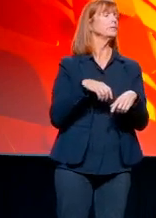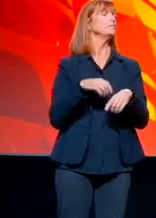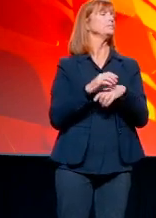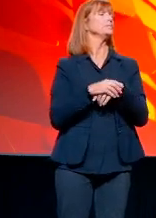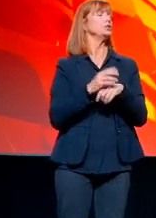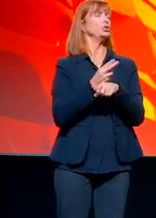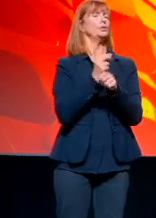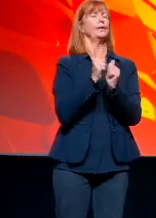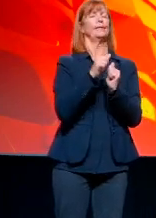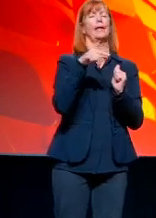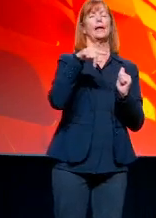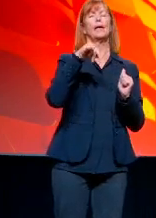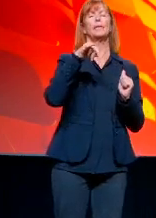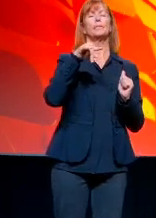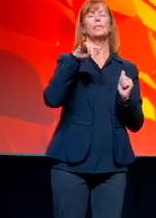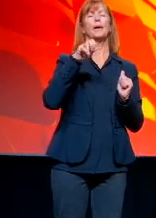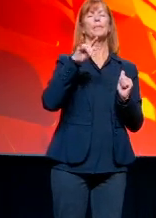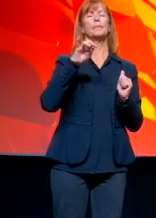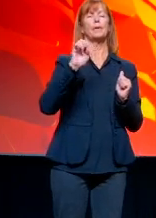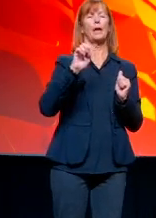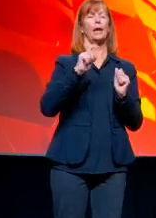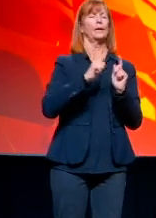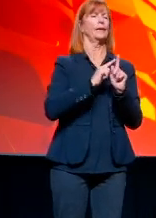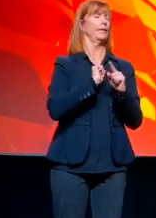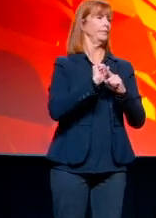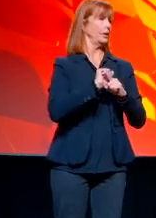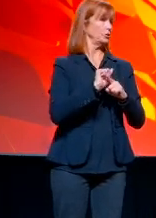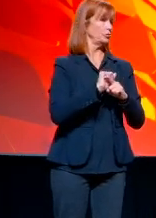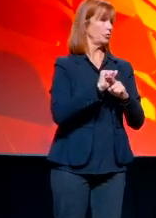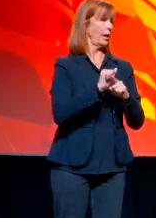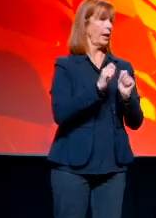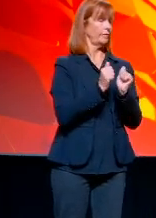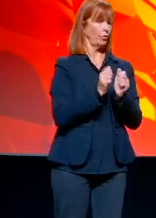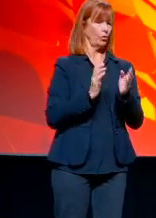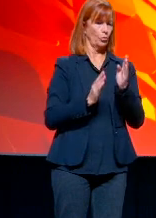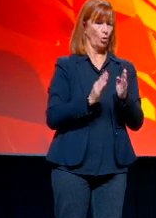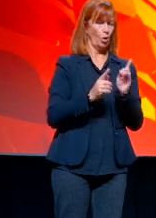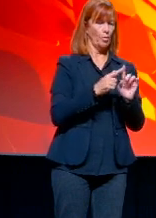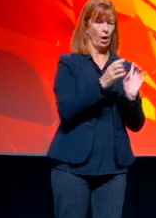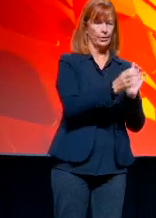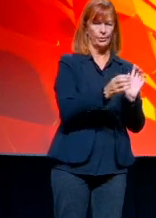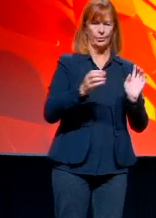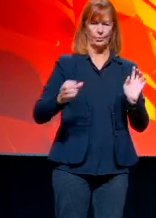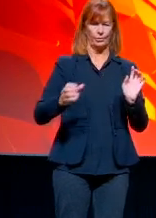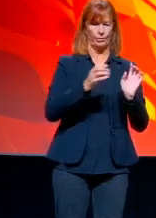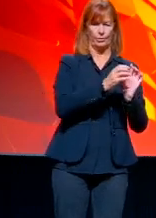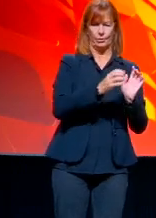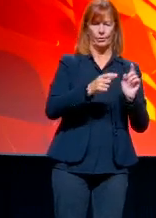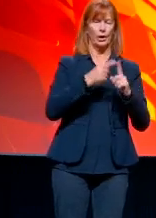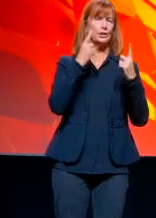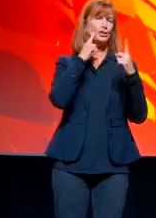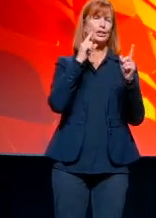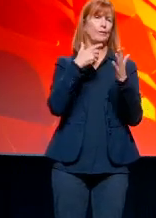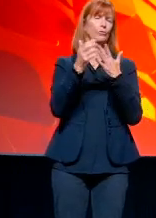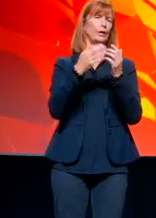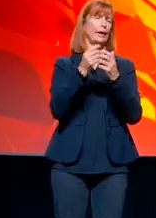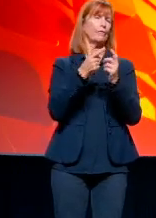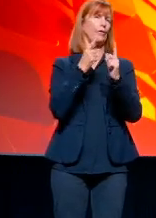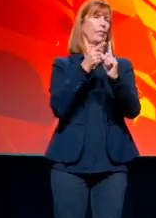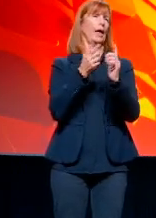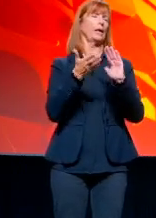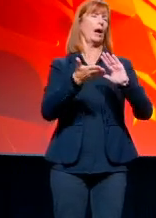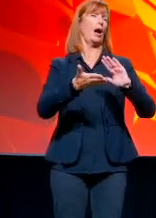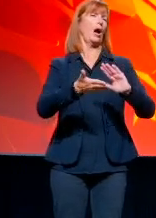then train on this combined data set, deploy back to the real robot to achieve that kind of robustness when kind of operating a